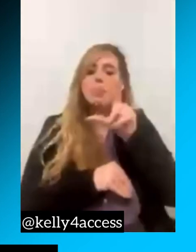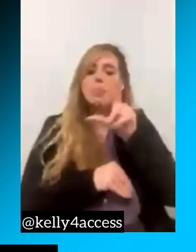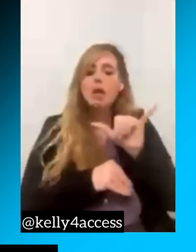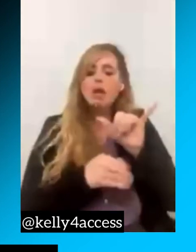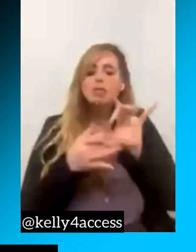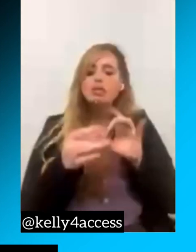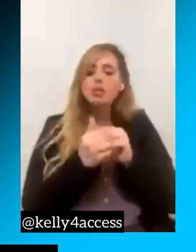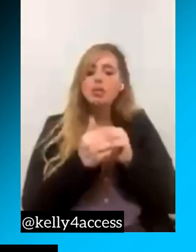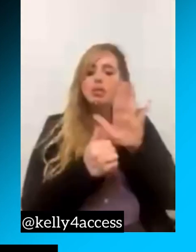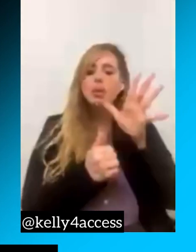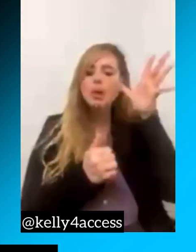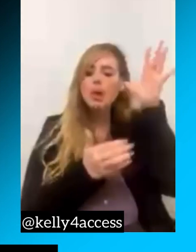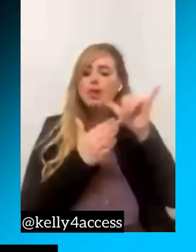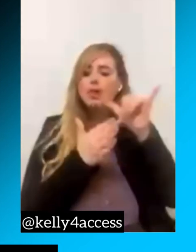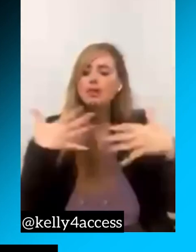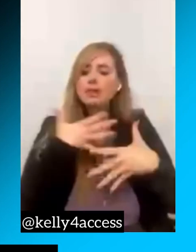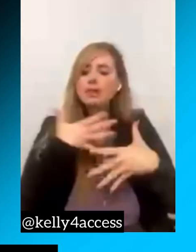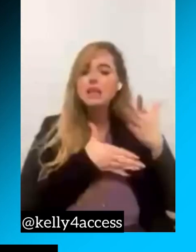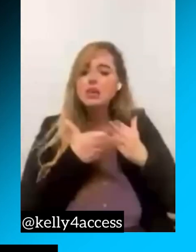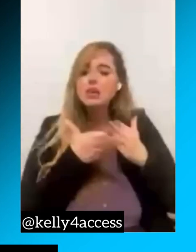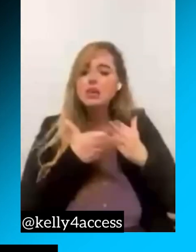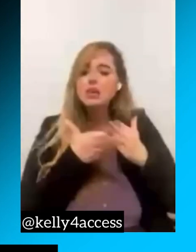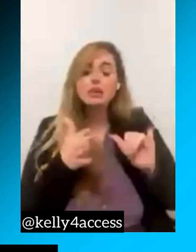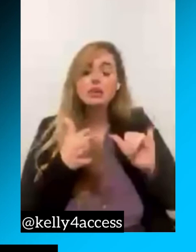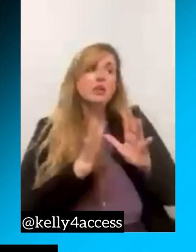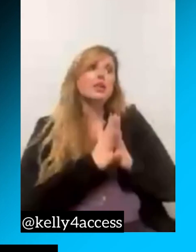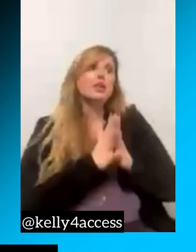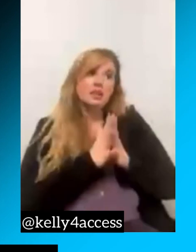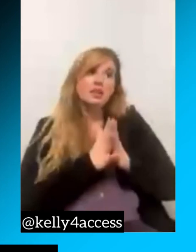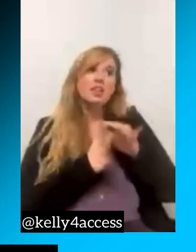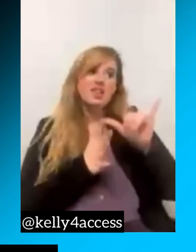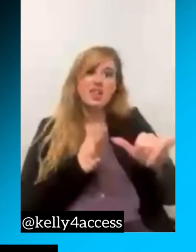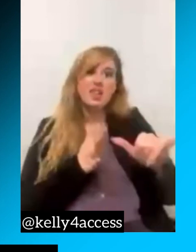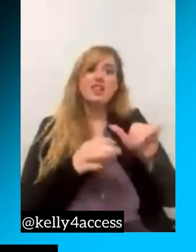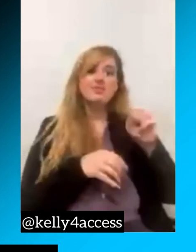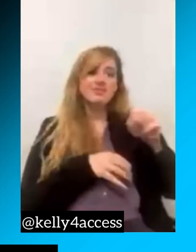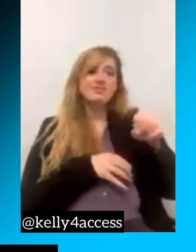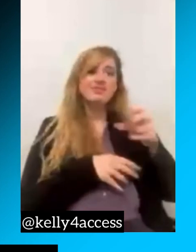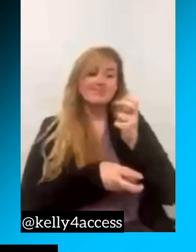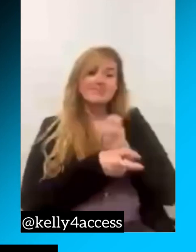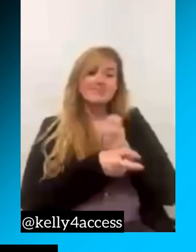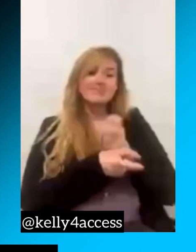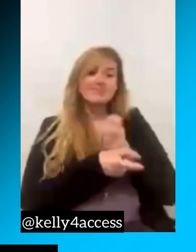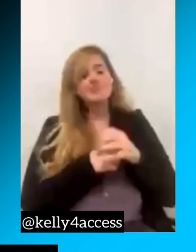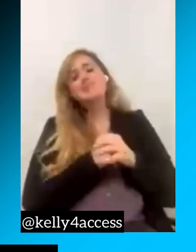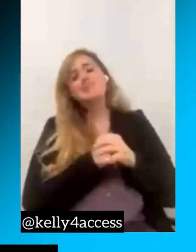part. Oh my gosh. Yeah, that is a big one. So